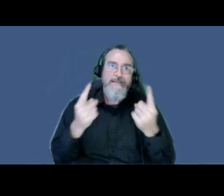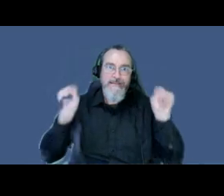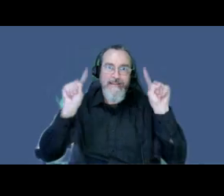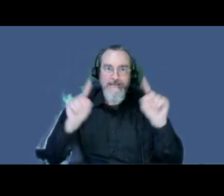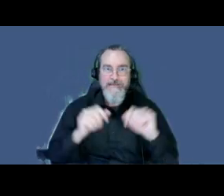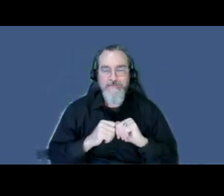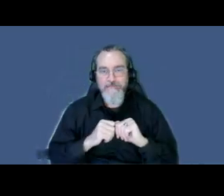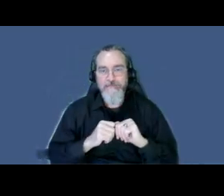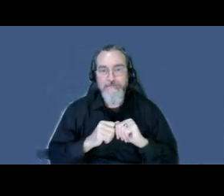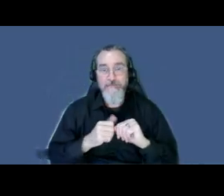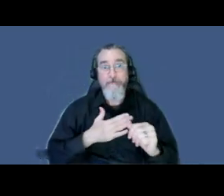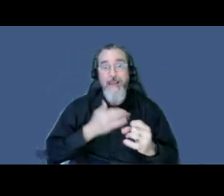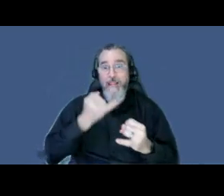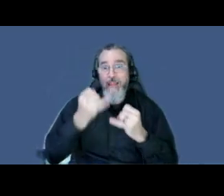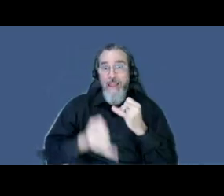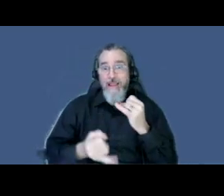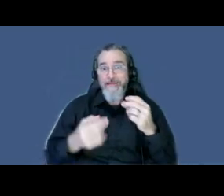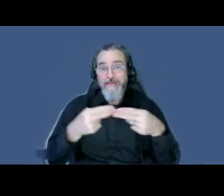please.